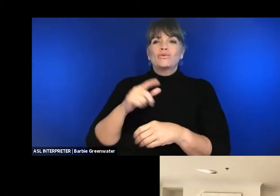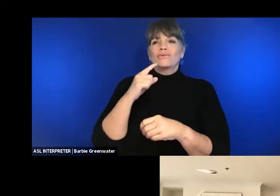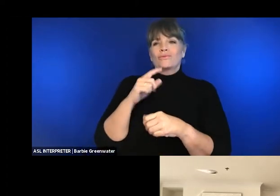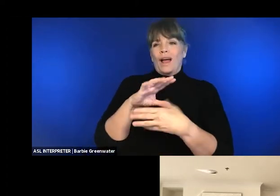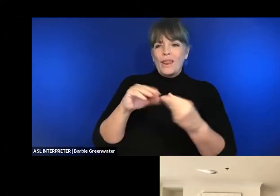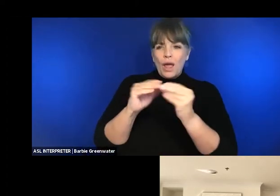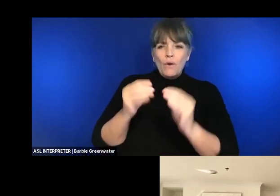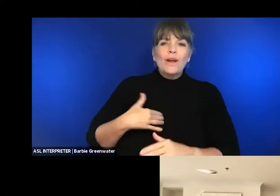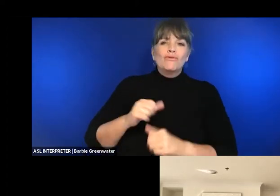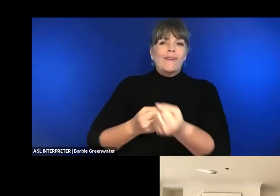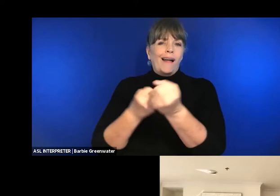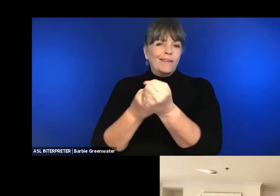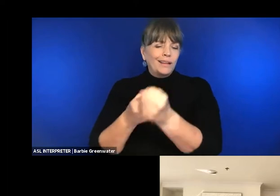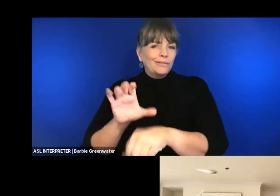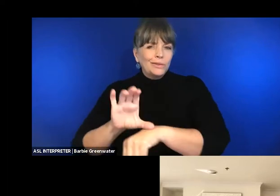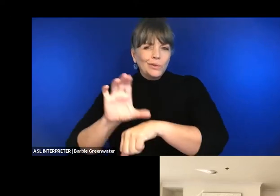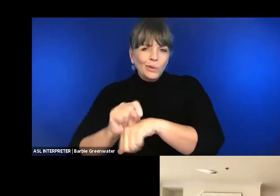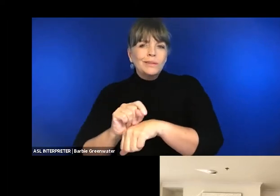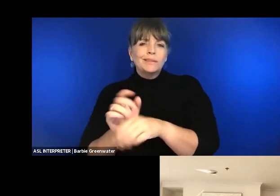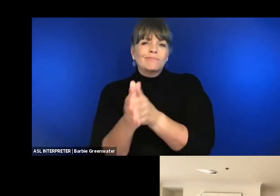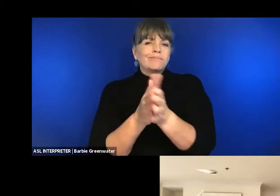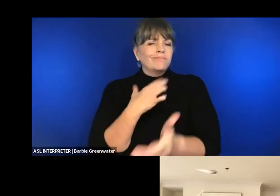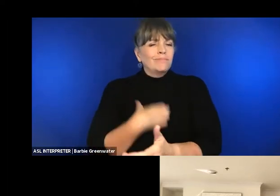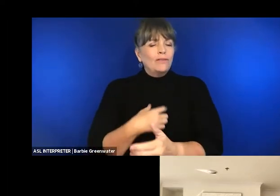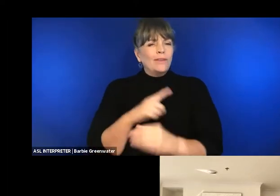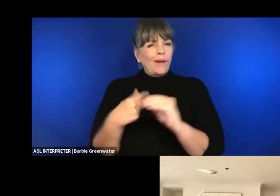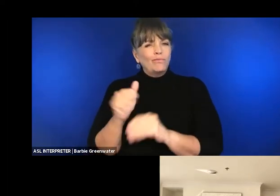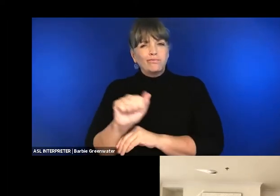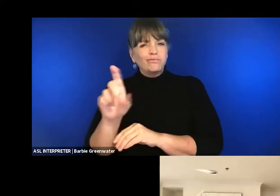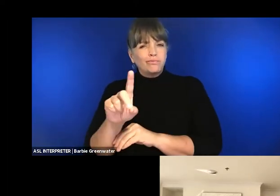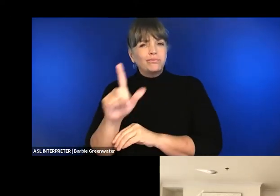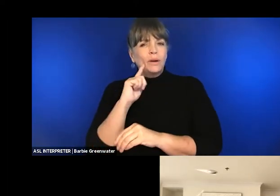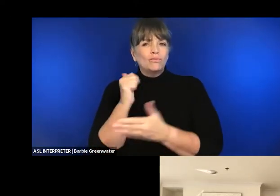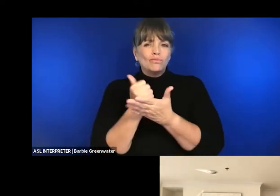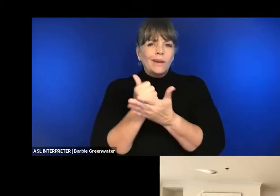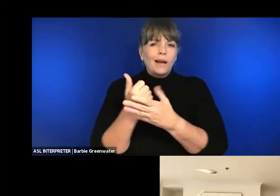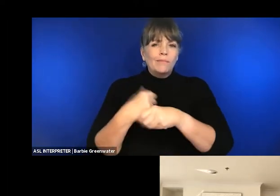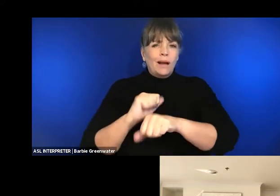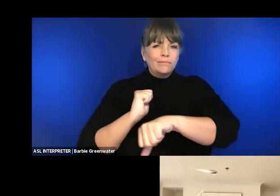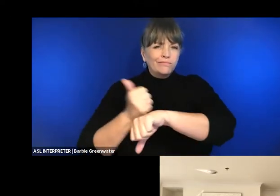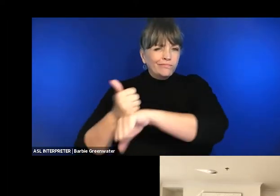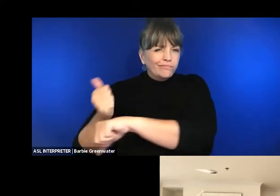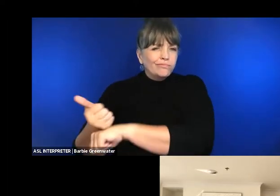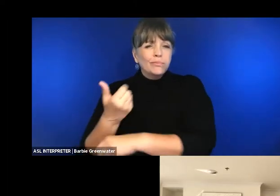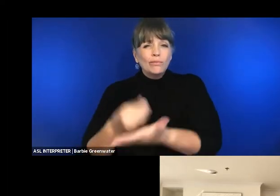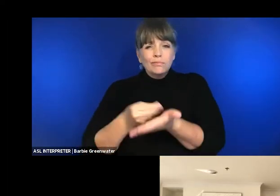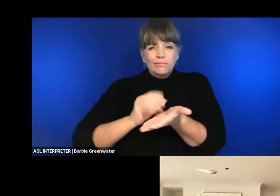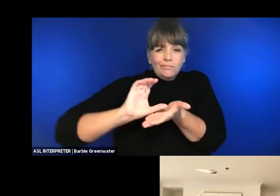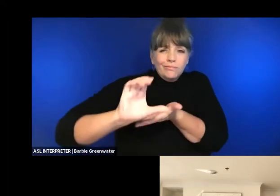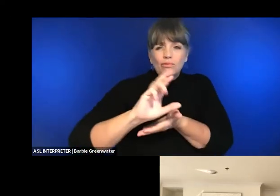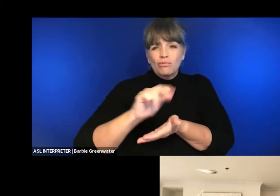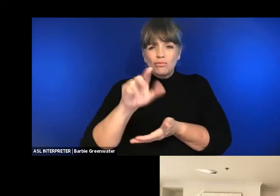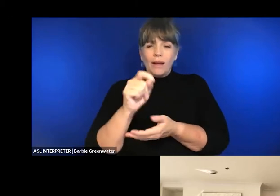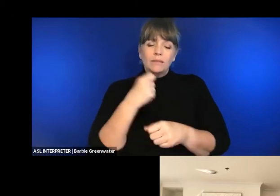media is accessible, focusing a lot on helping a lot of filmmakers individually to be sure that happens. Thank you,